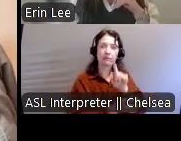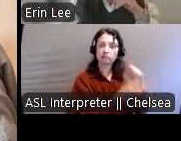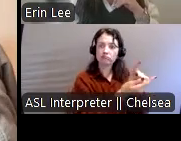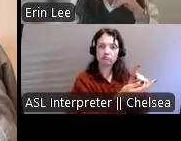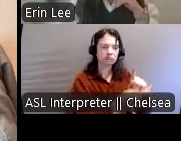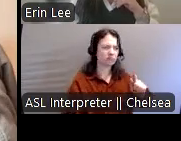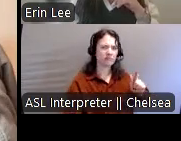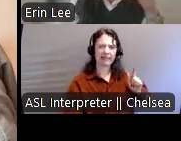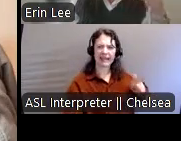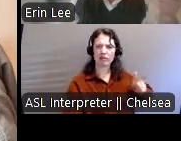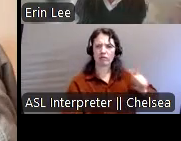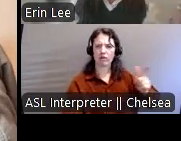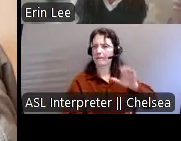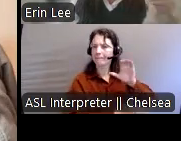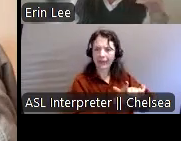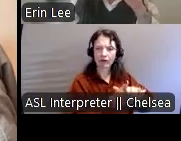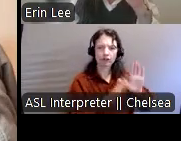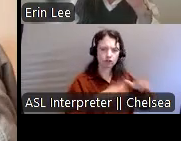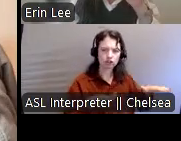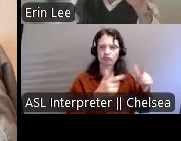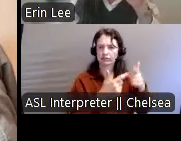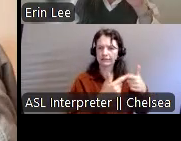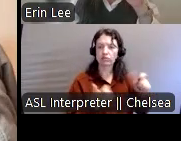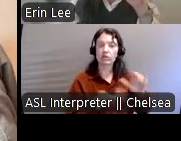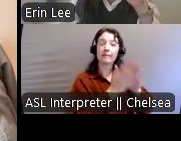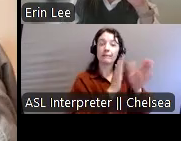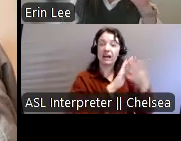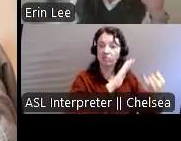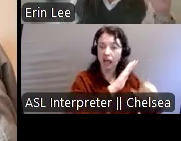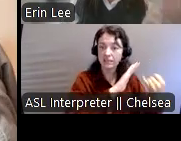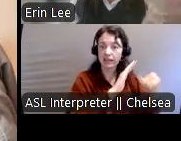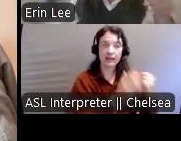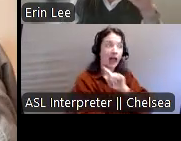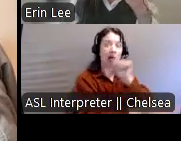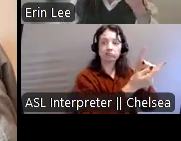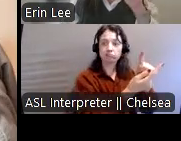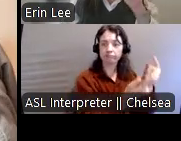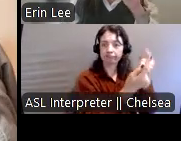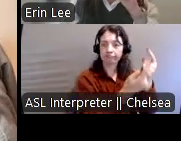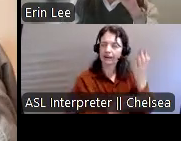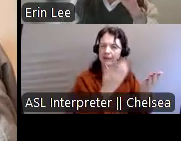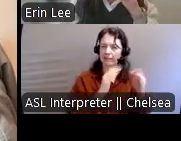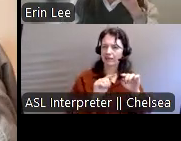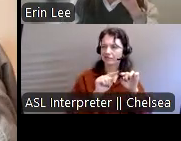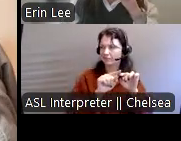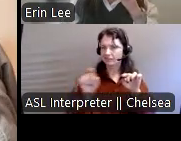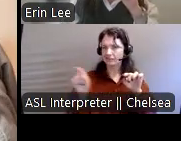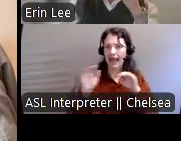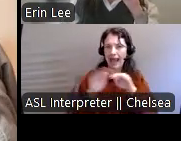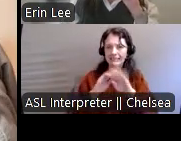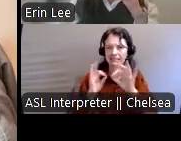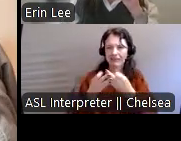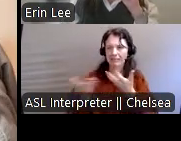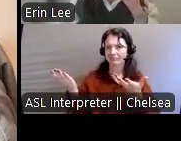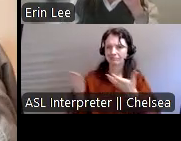had children, isolation and the reality of isolation, how much access they might have to their family, to